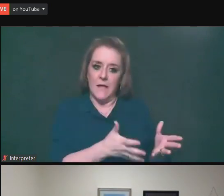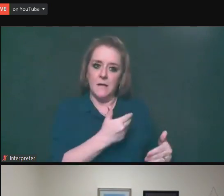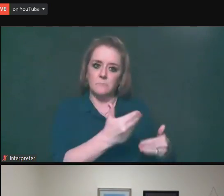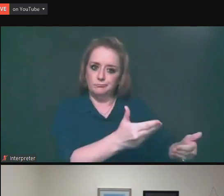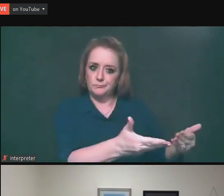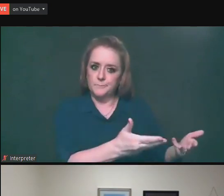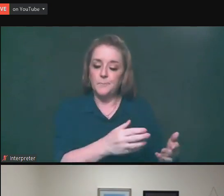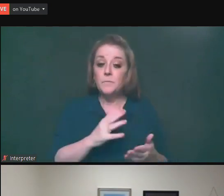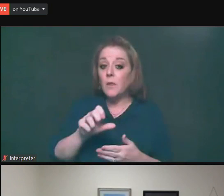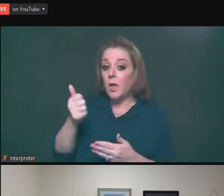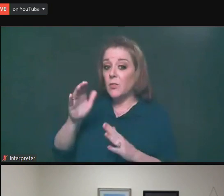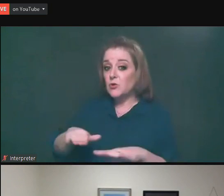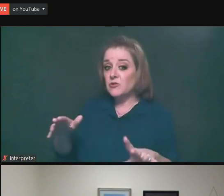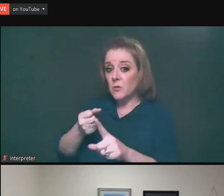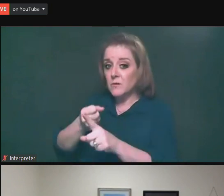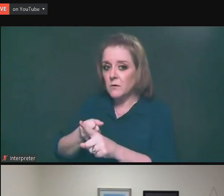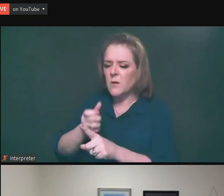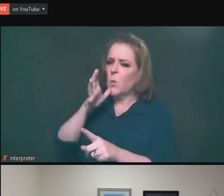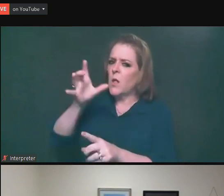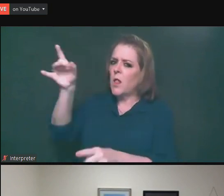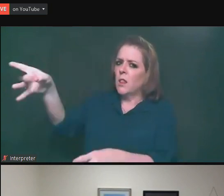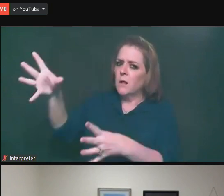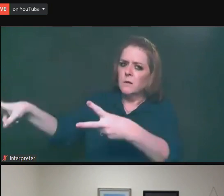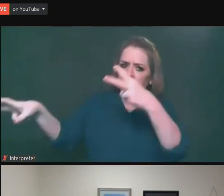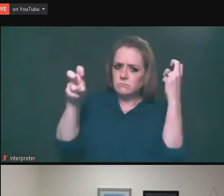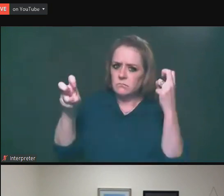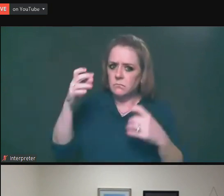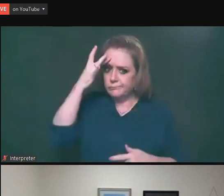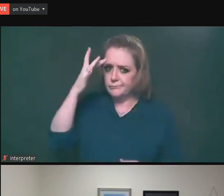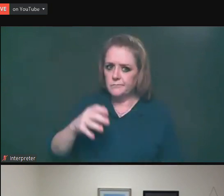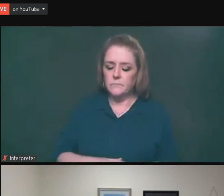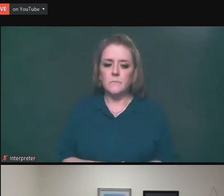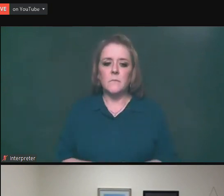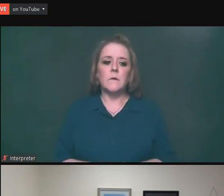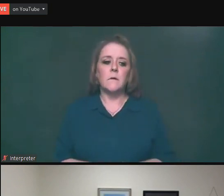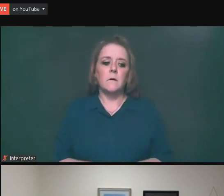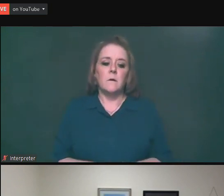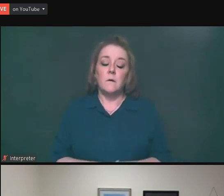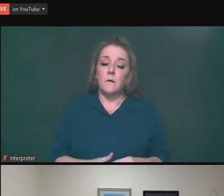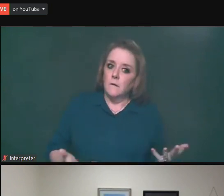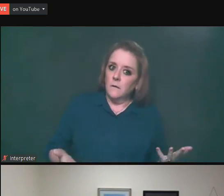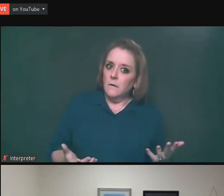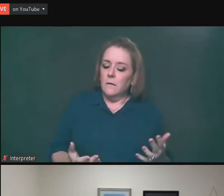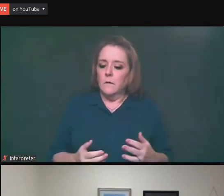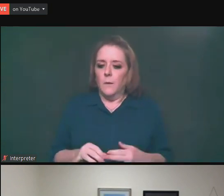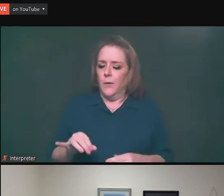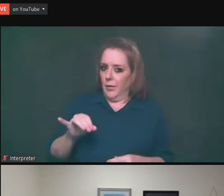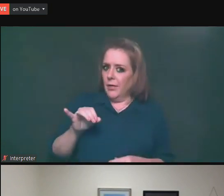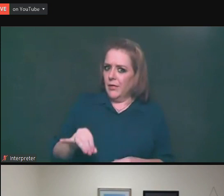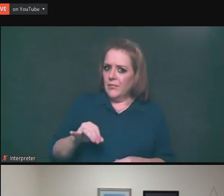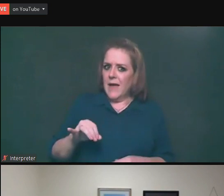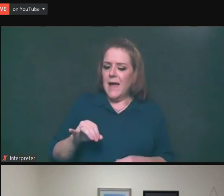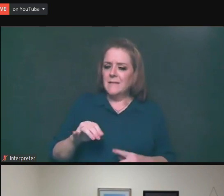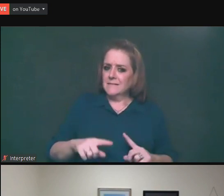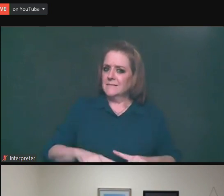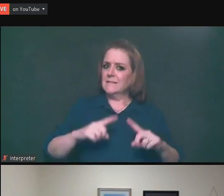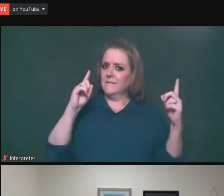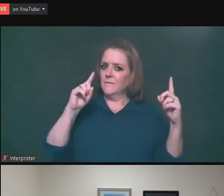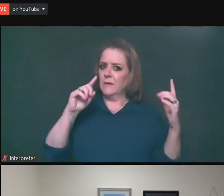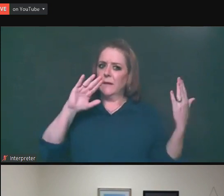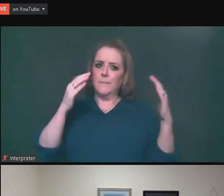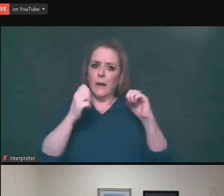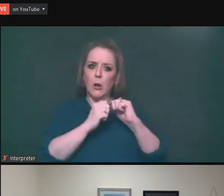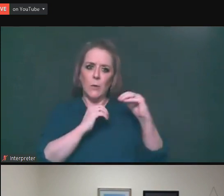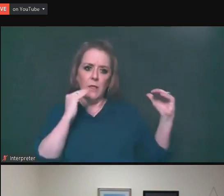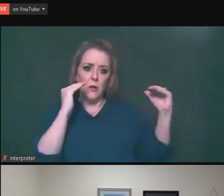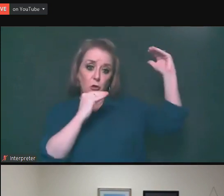get exceedingly sick. And so it does present different than adults. And so it presents